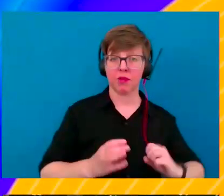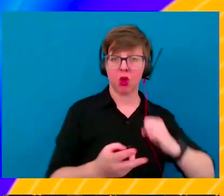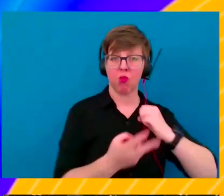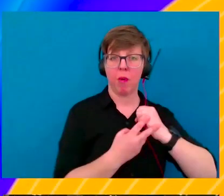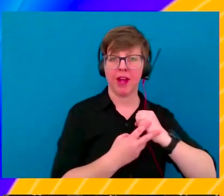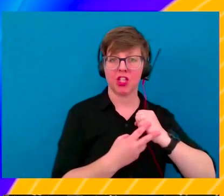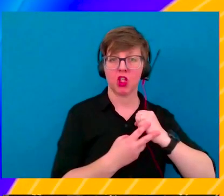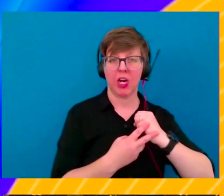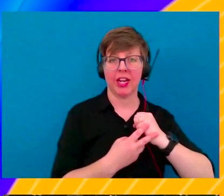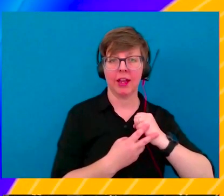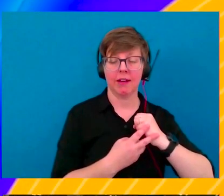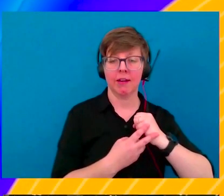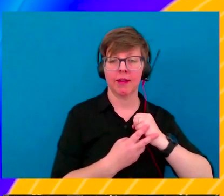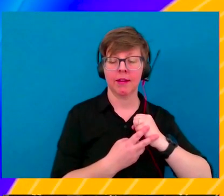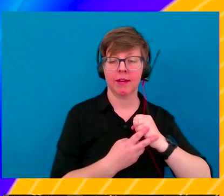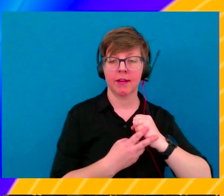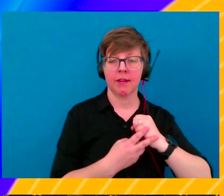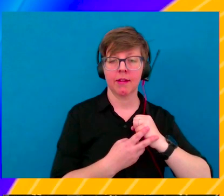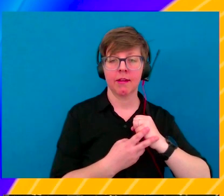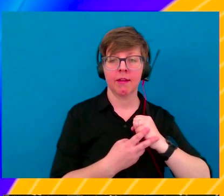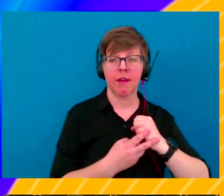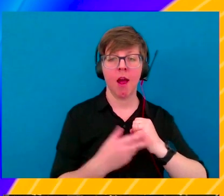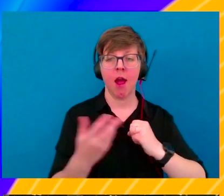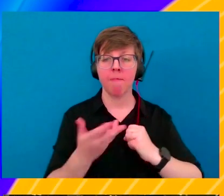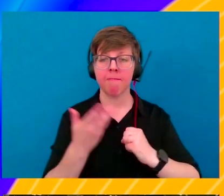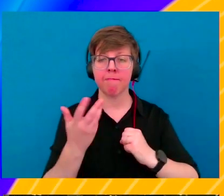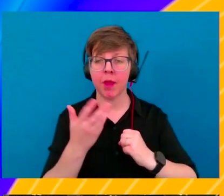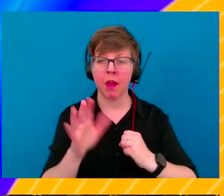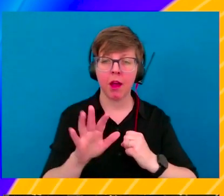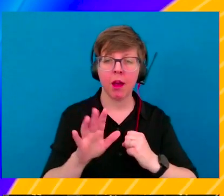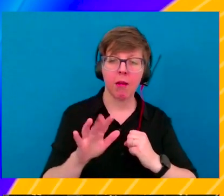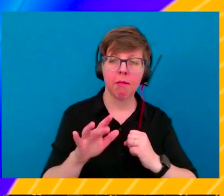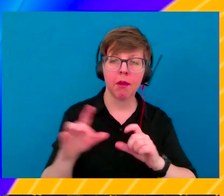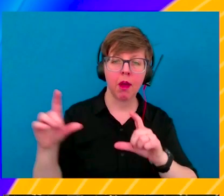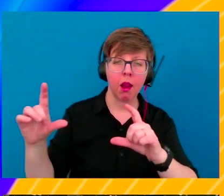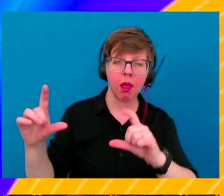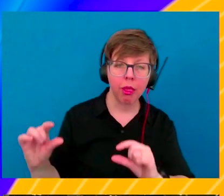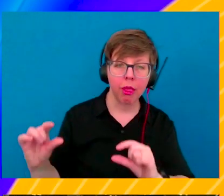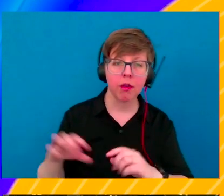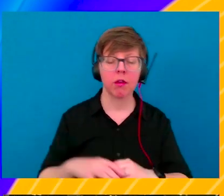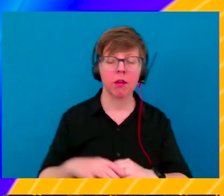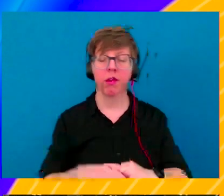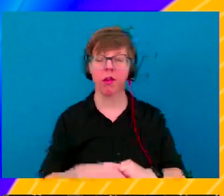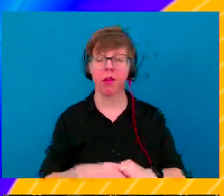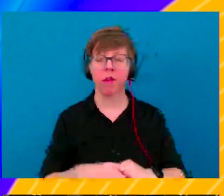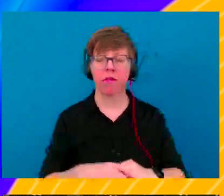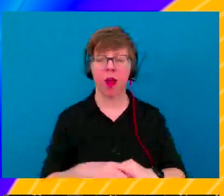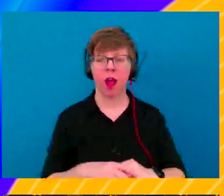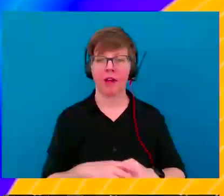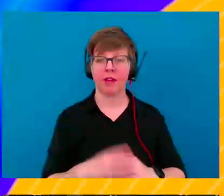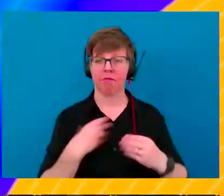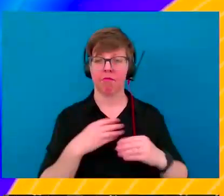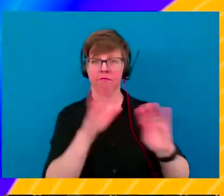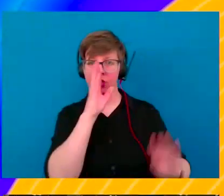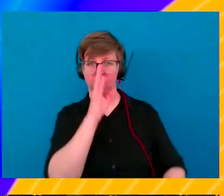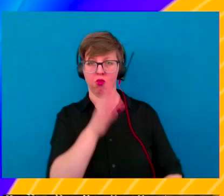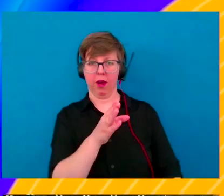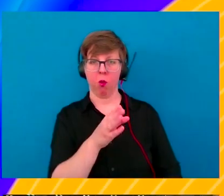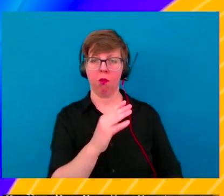some basic. Let me get rid of my terminal. It does some straightforward, list customers,